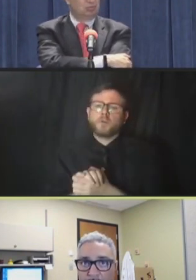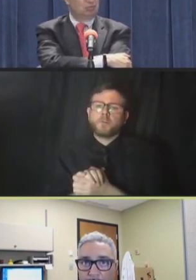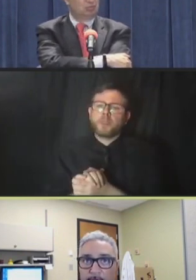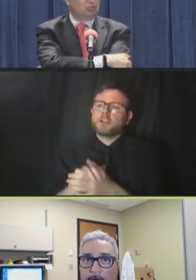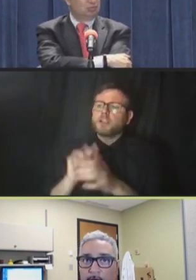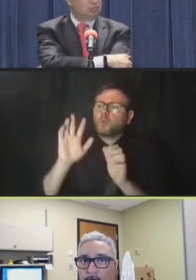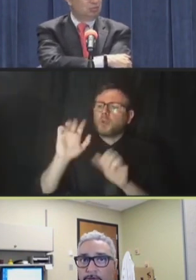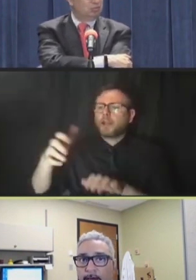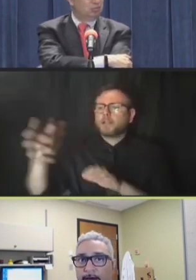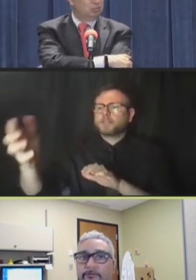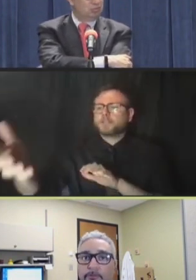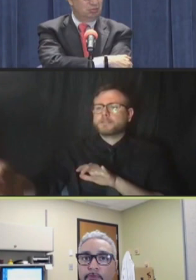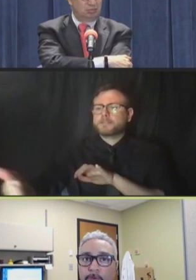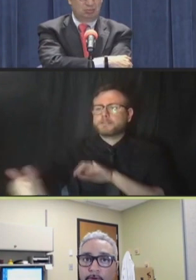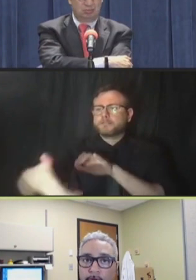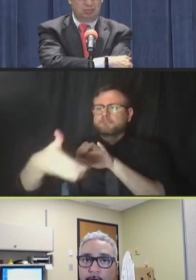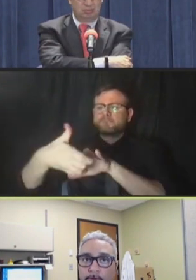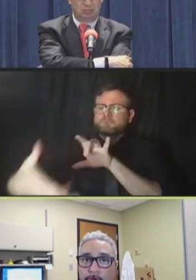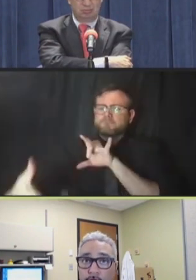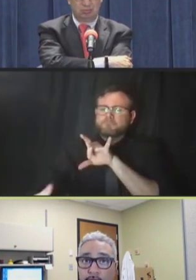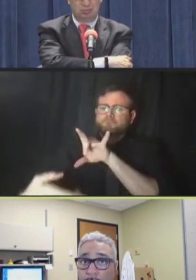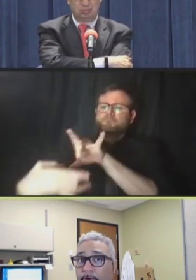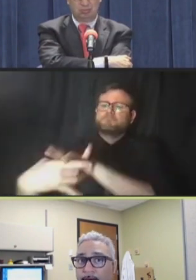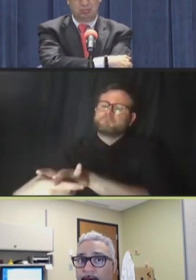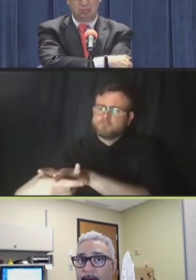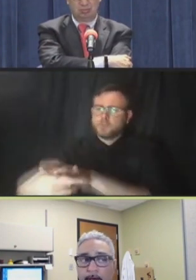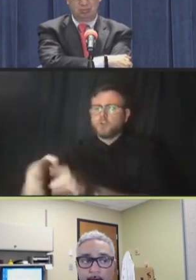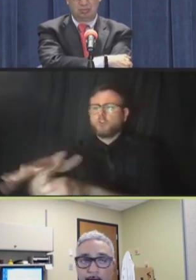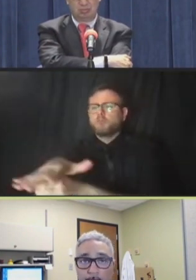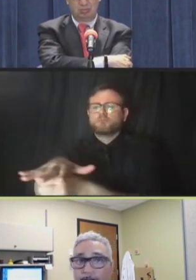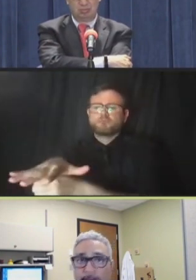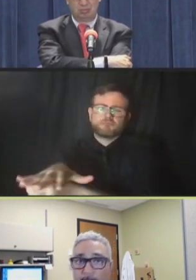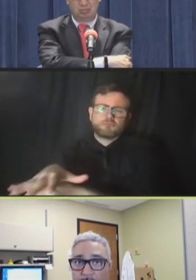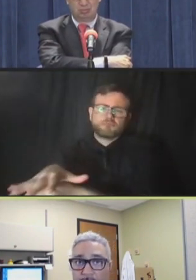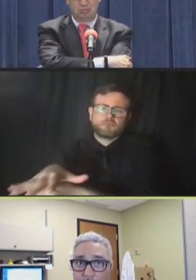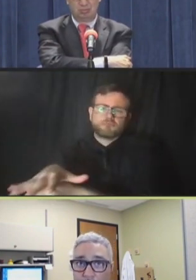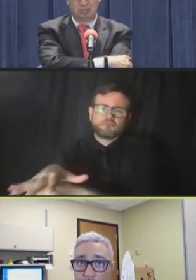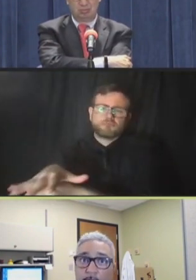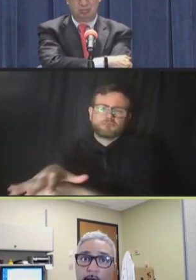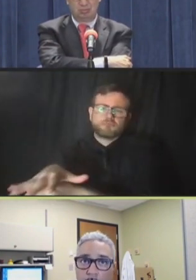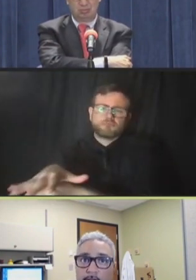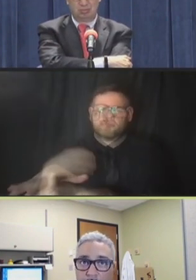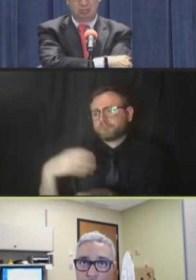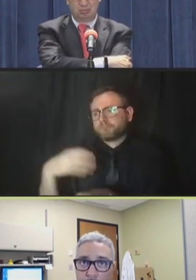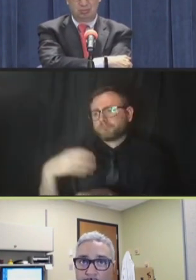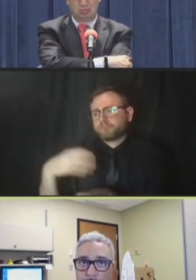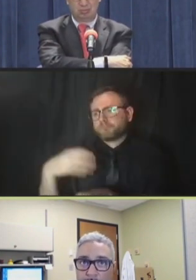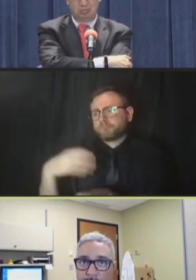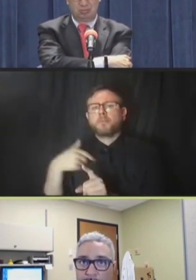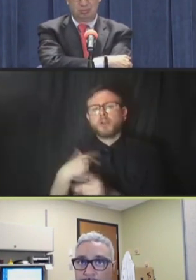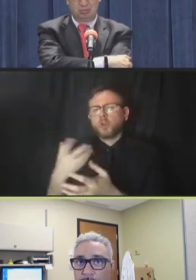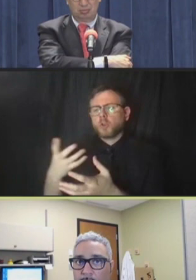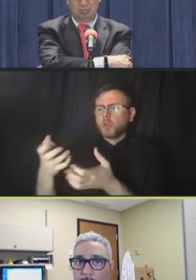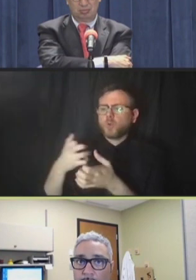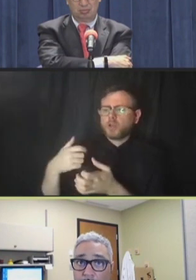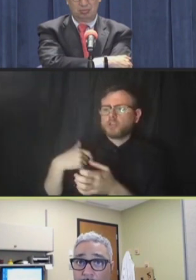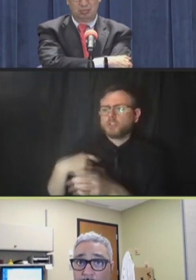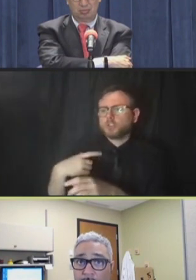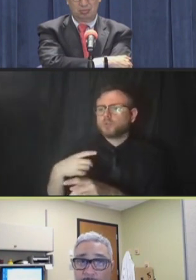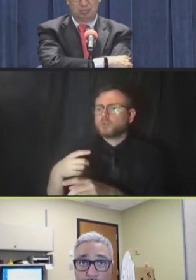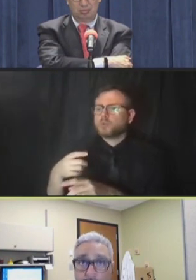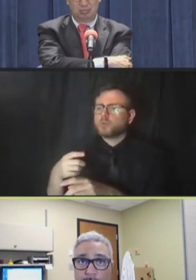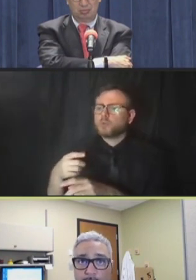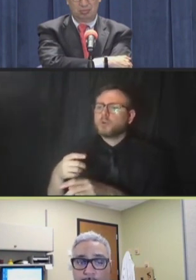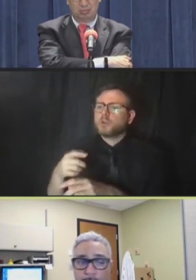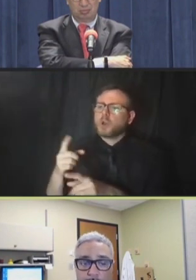those gaps to your average person on the ground who may or may not know anything about this, but you may want to appropriately represent in your